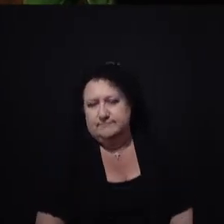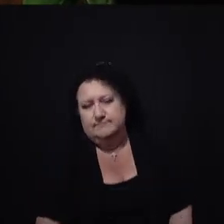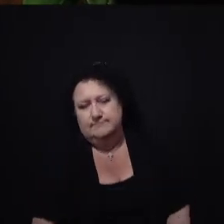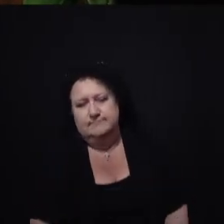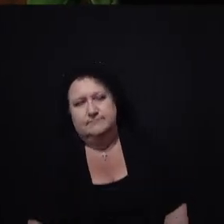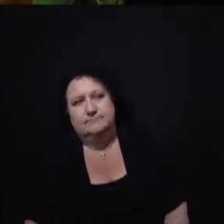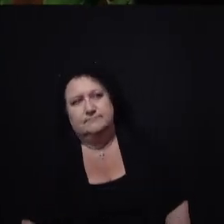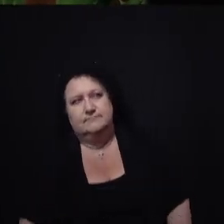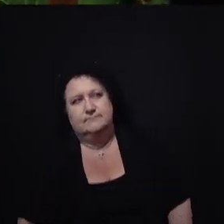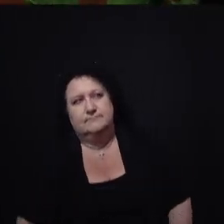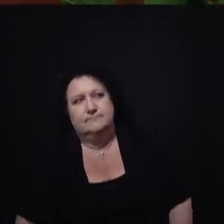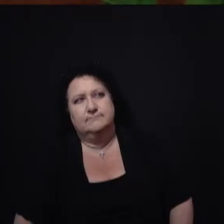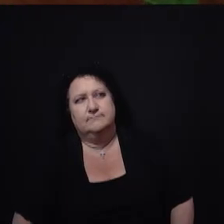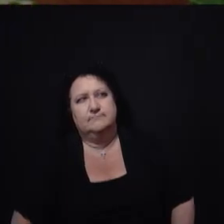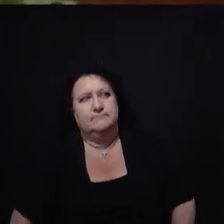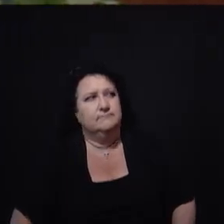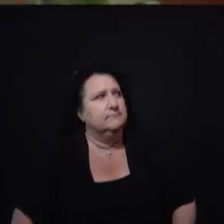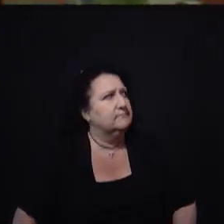It need not be so.